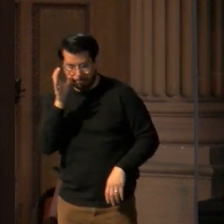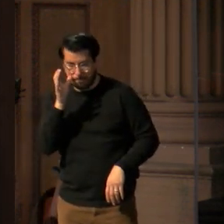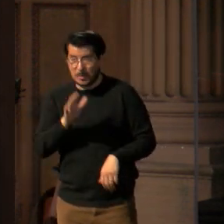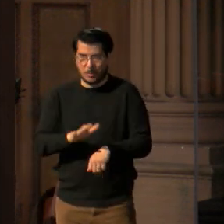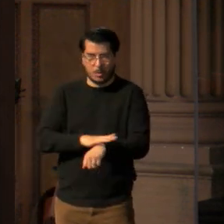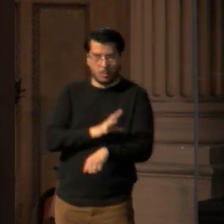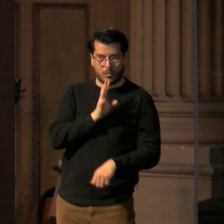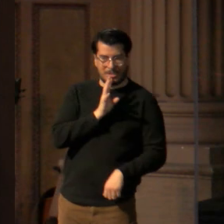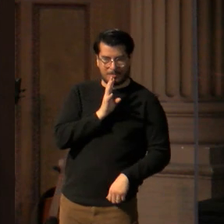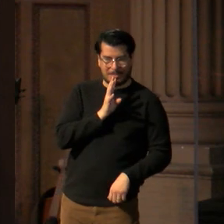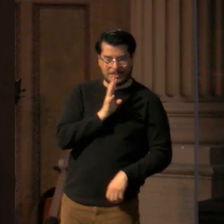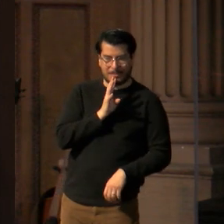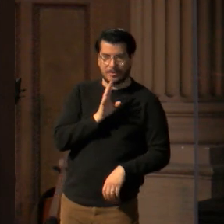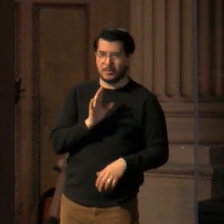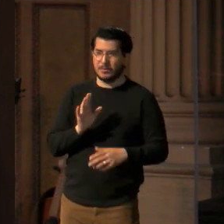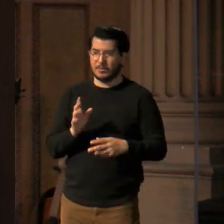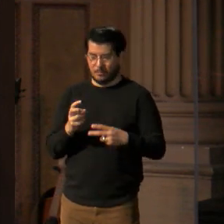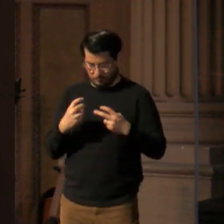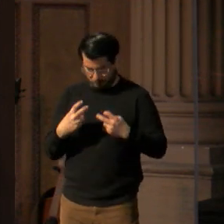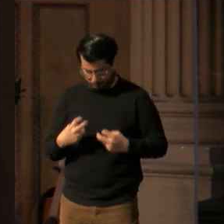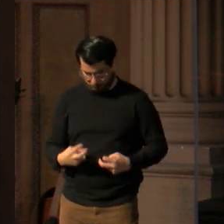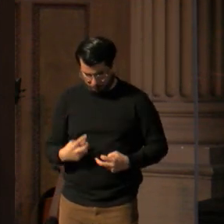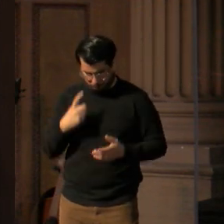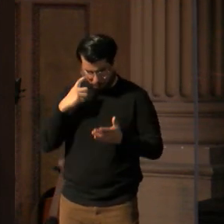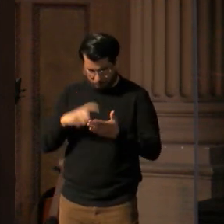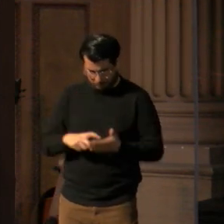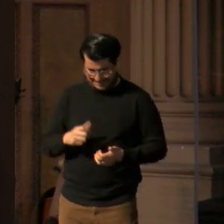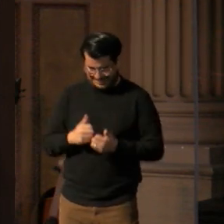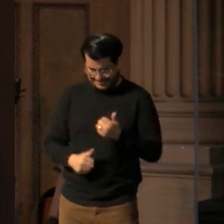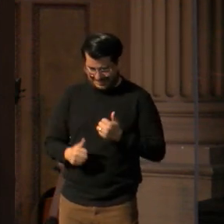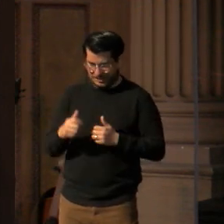taking every plank out of our own eyes as we go.